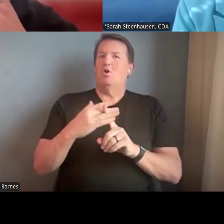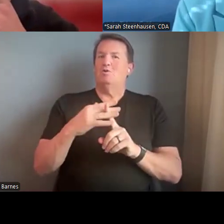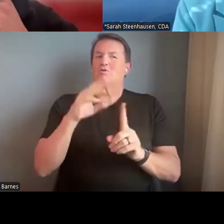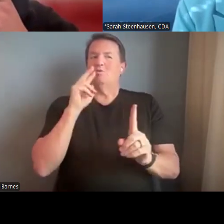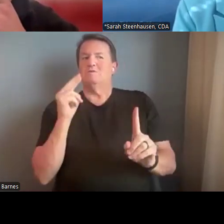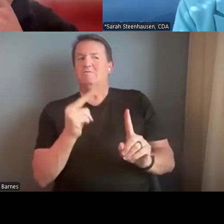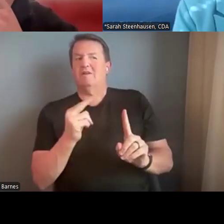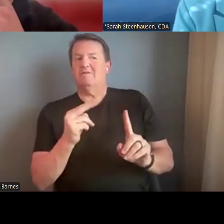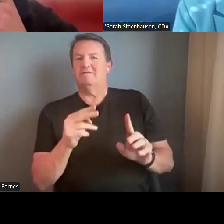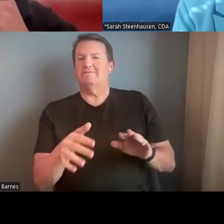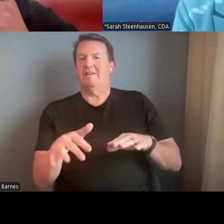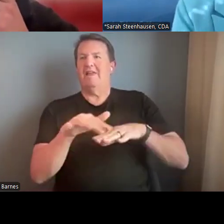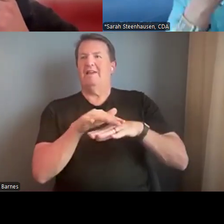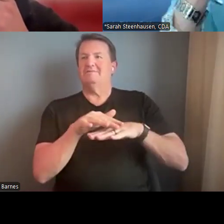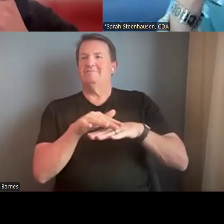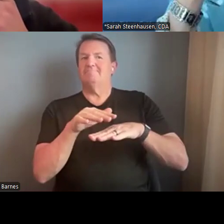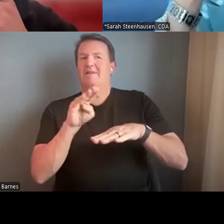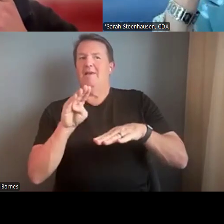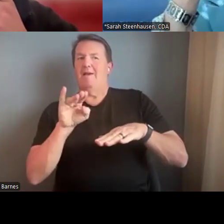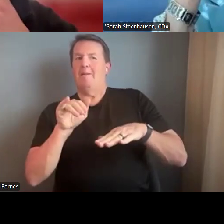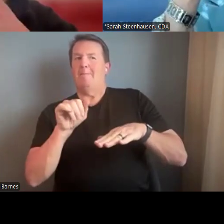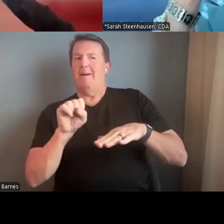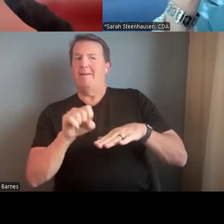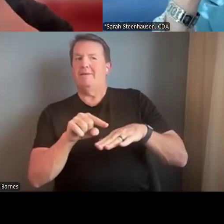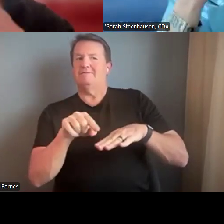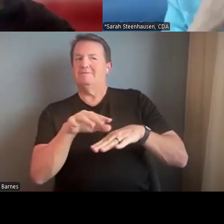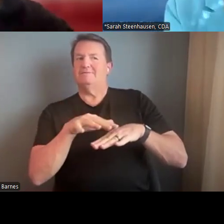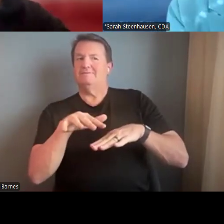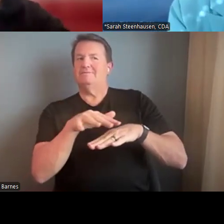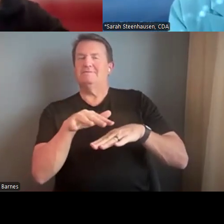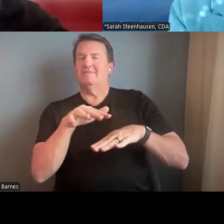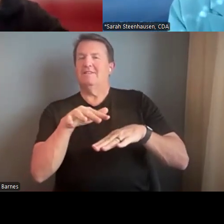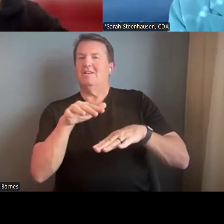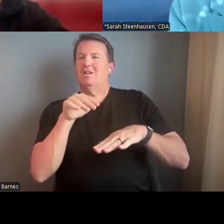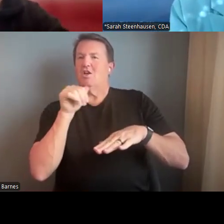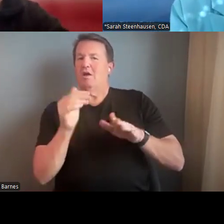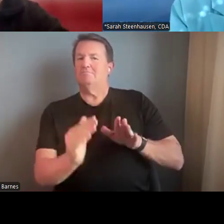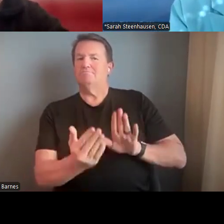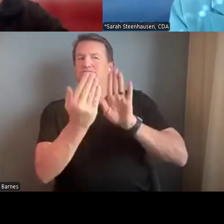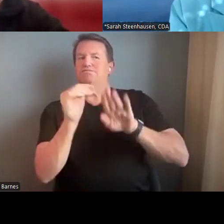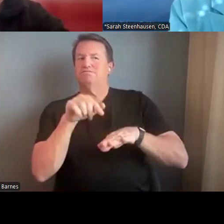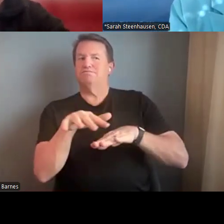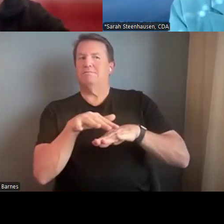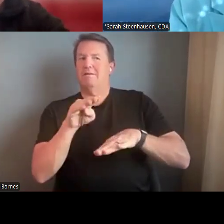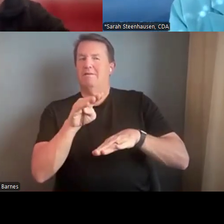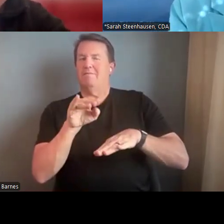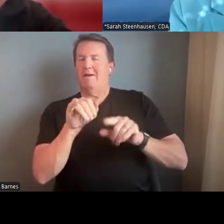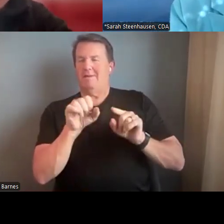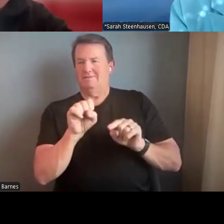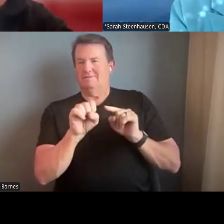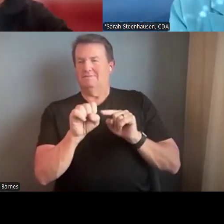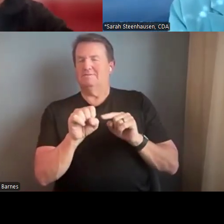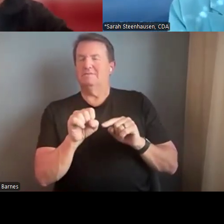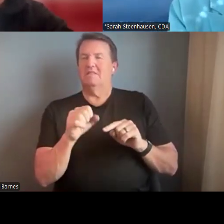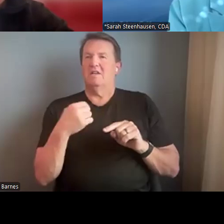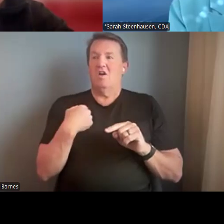of bias Yeah. that is not being addressed. And we're also looking, at the very important issue